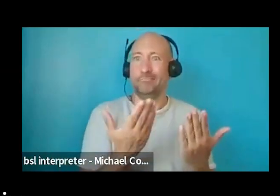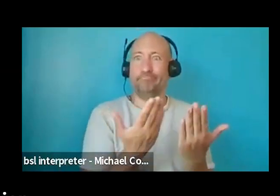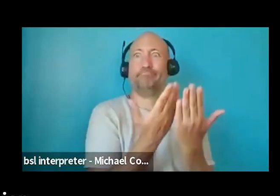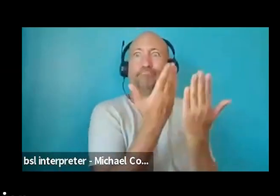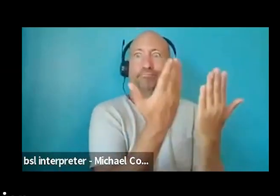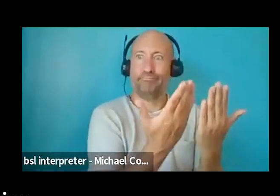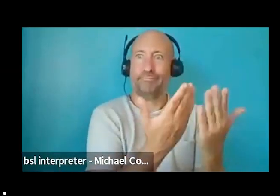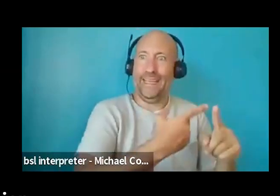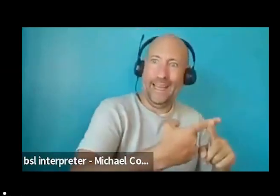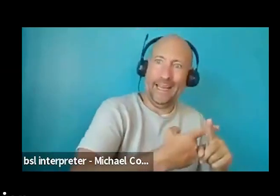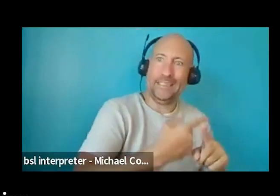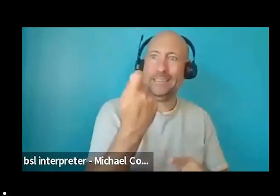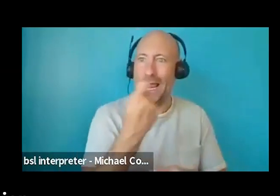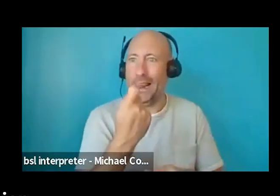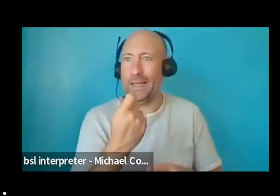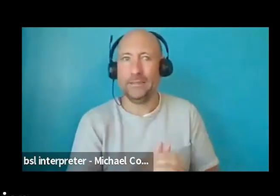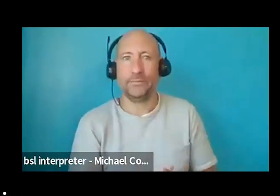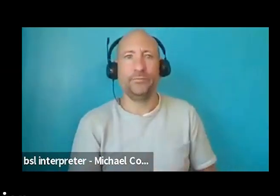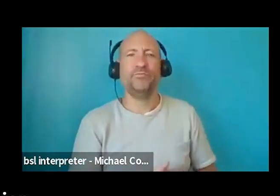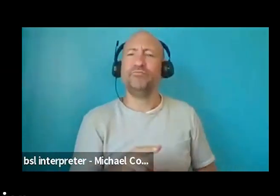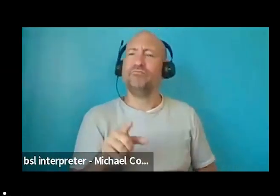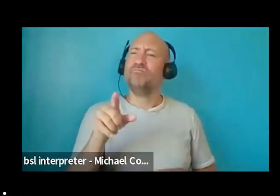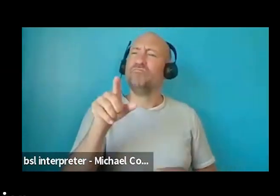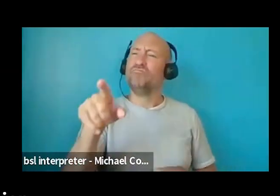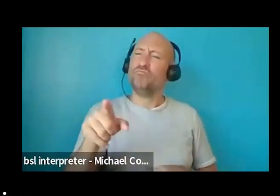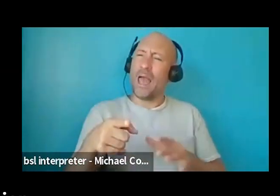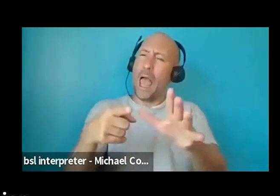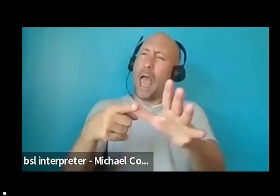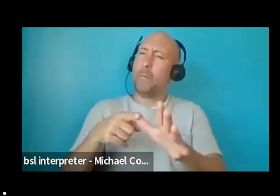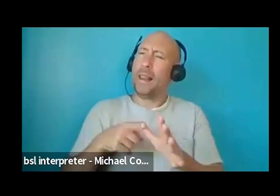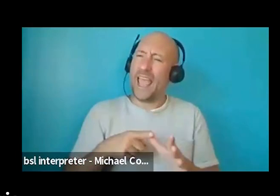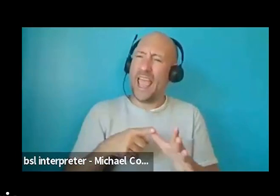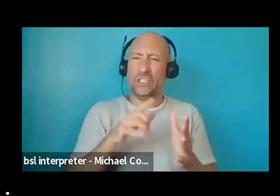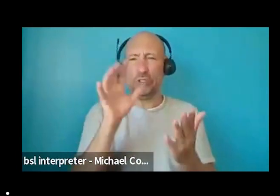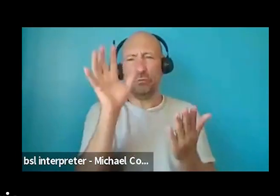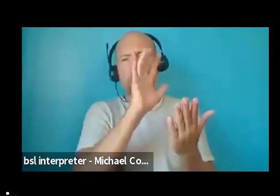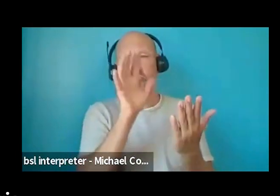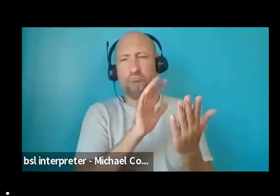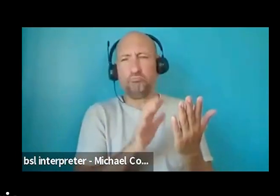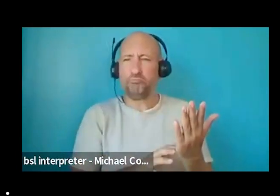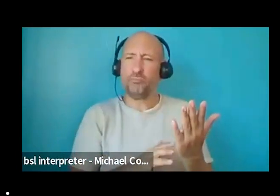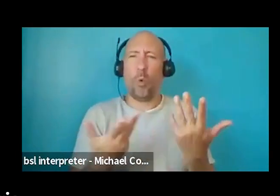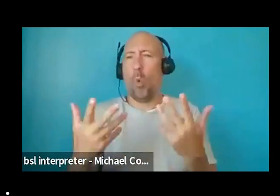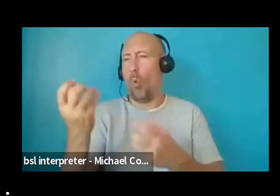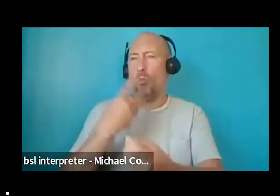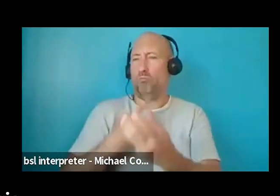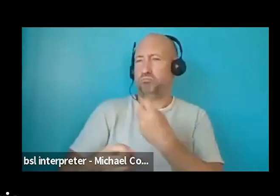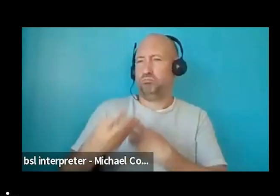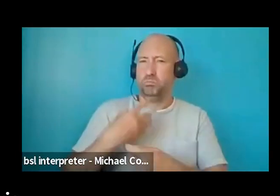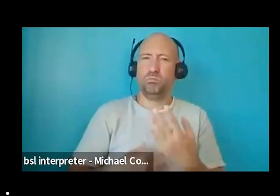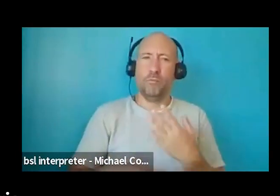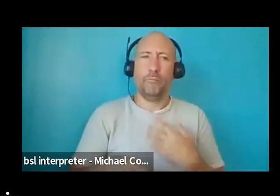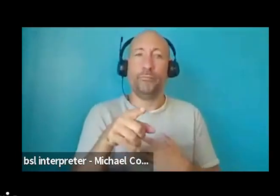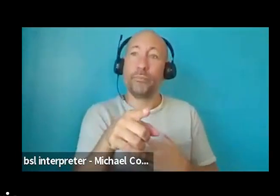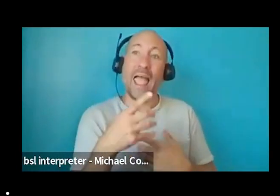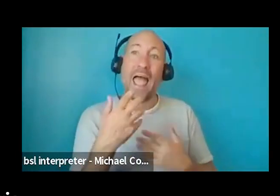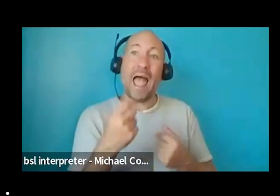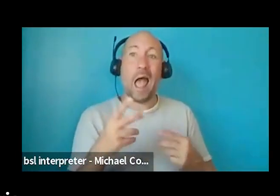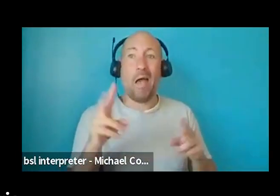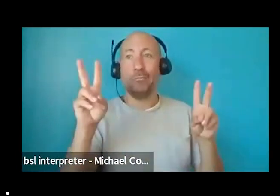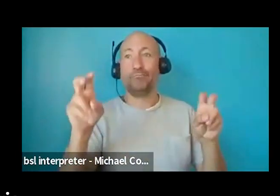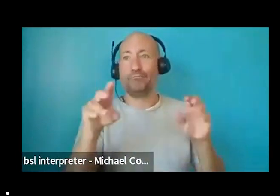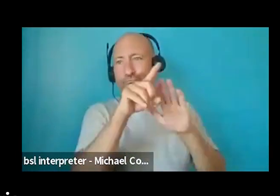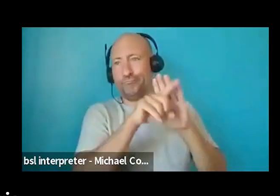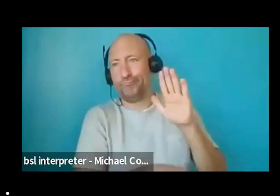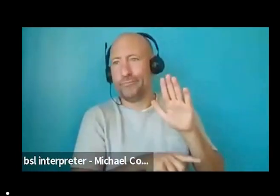And when you're writing your application, there are some assessment criteria that I'd like you to pull